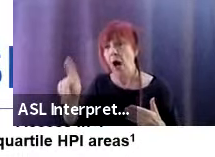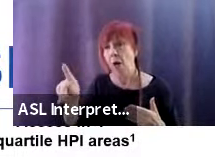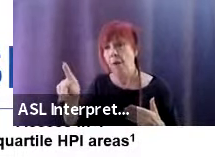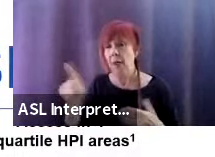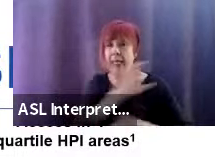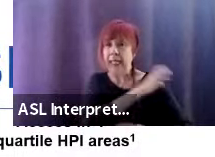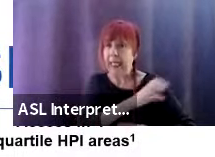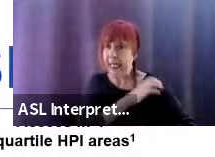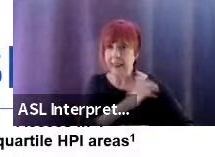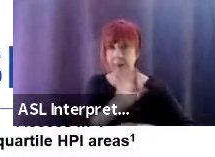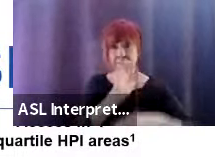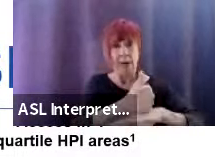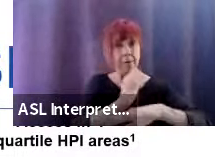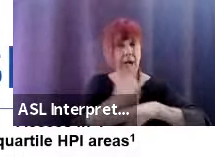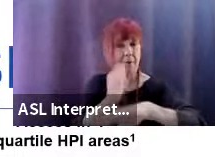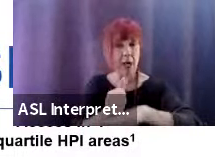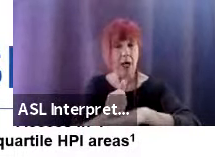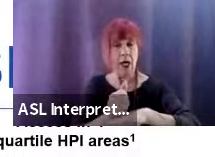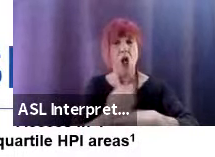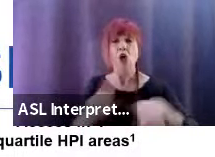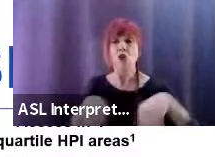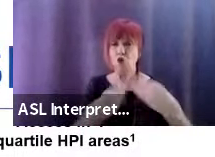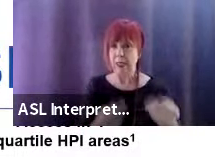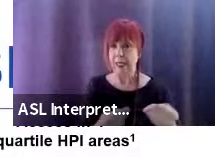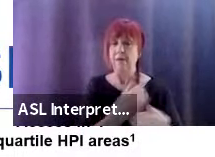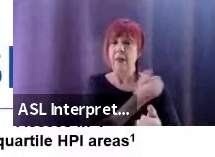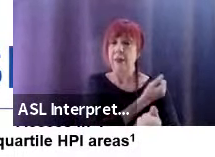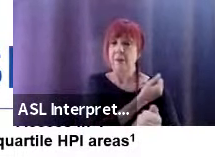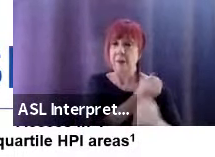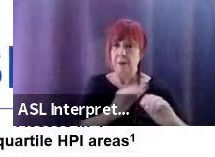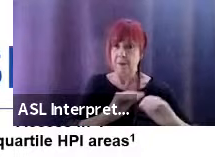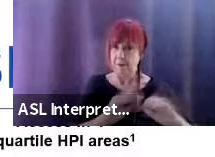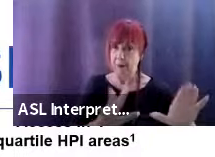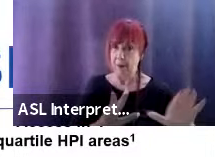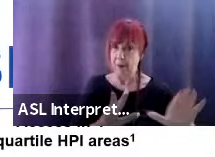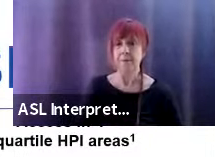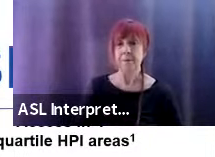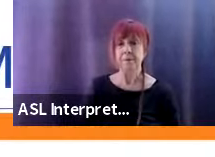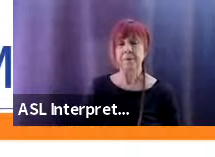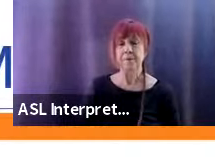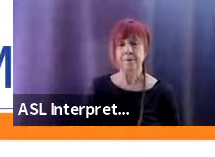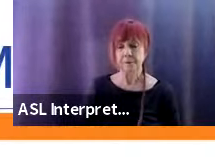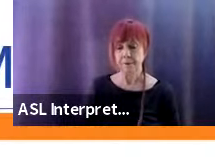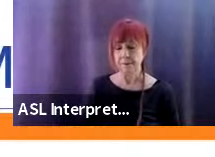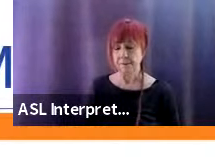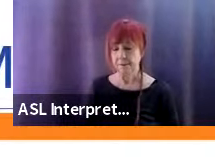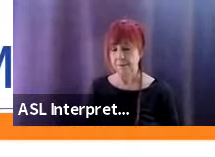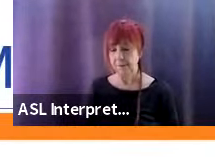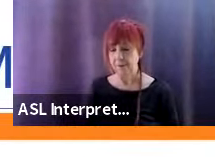ensure that they have access to this really important vaccine. Next slide, please.